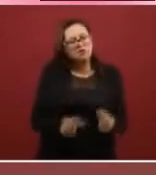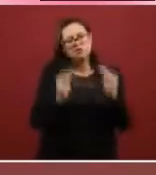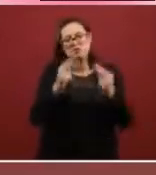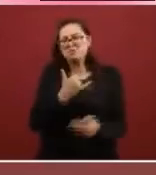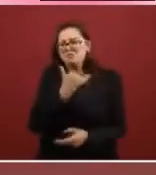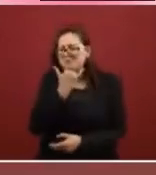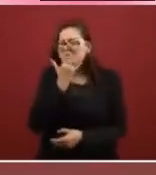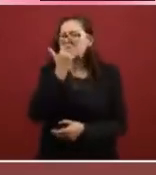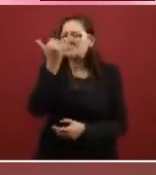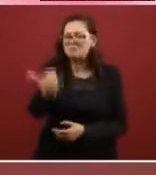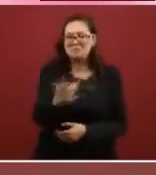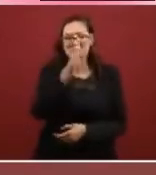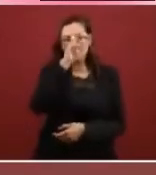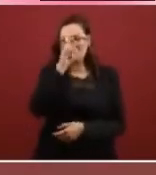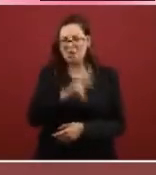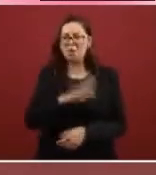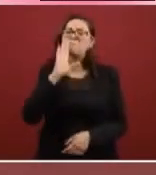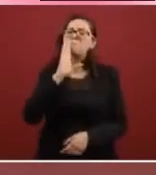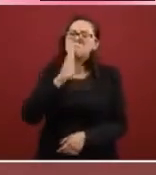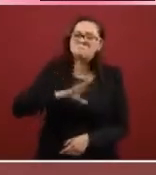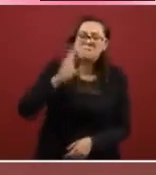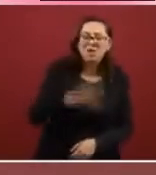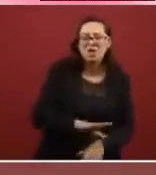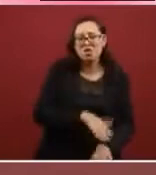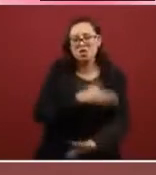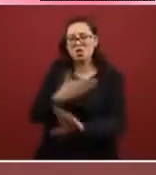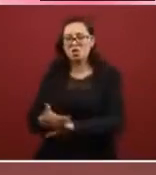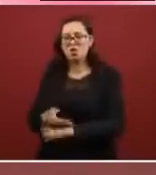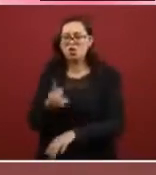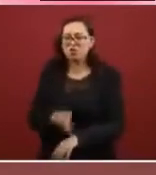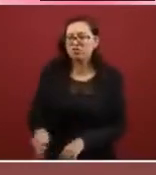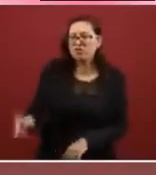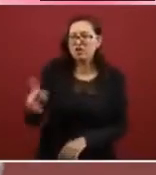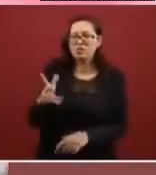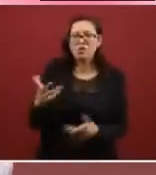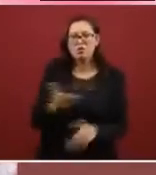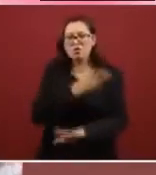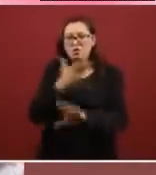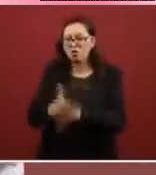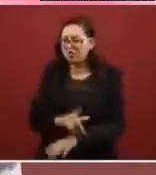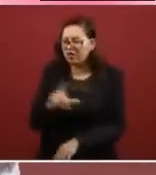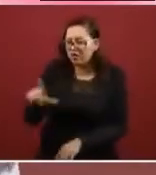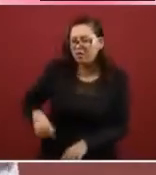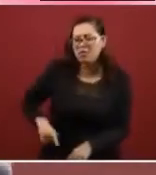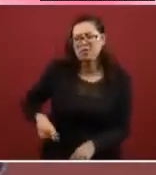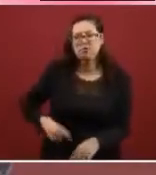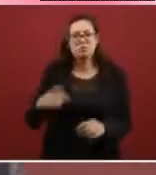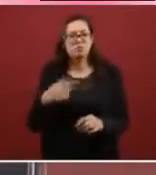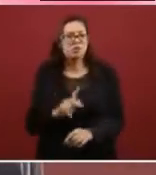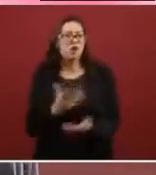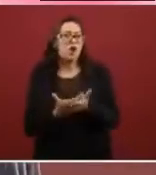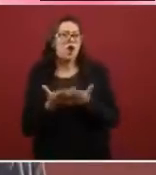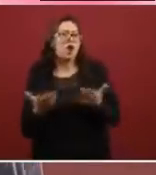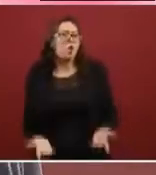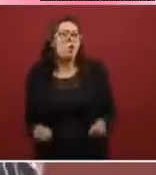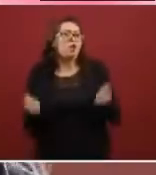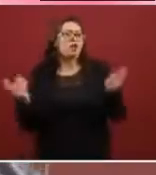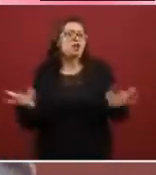malo para la hacienda pública. Bad for the pero public. ¿Qué hacemos ahora? But what can we do now? Ni modo que